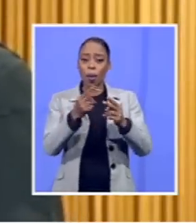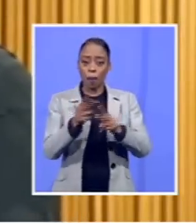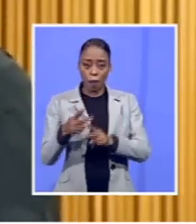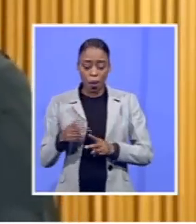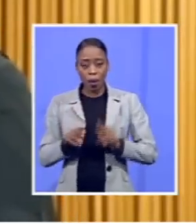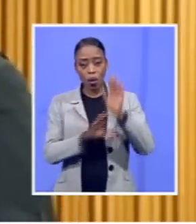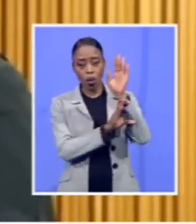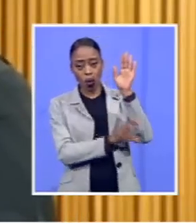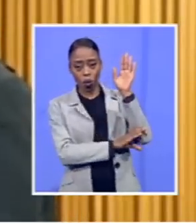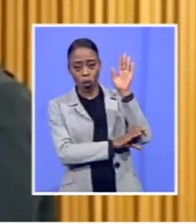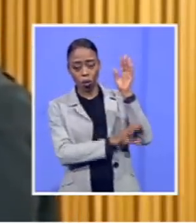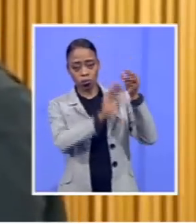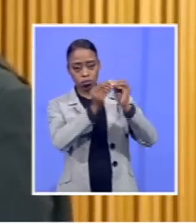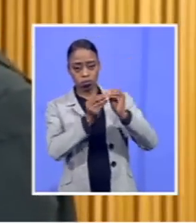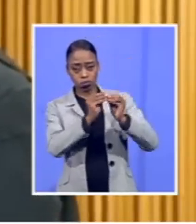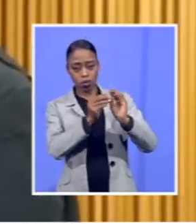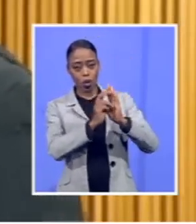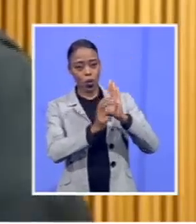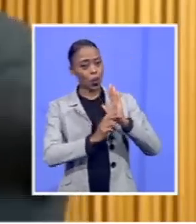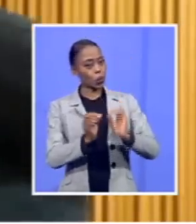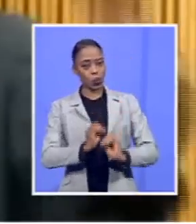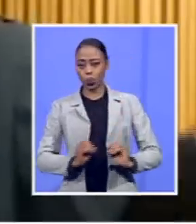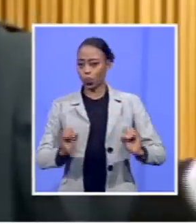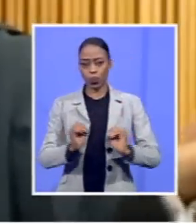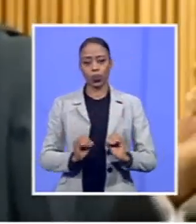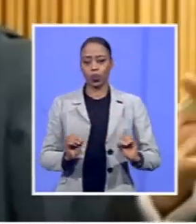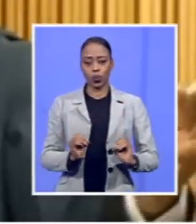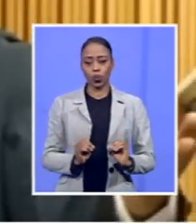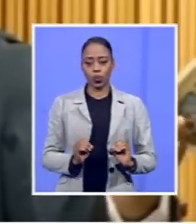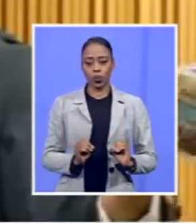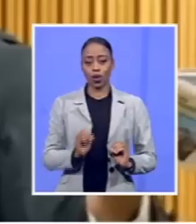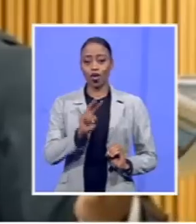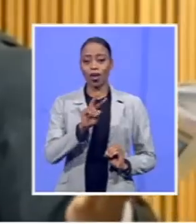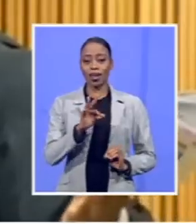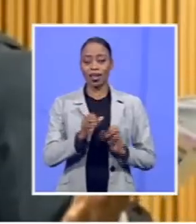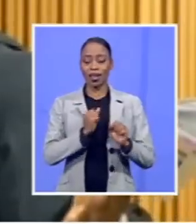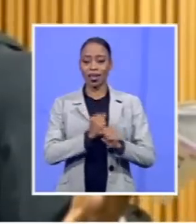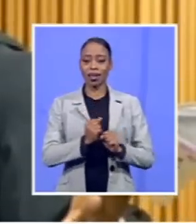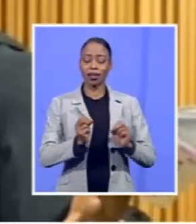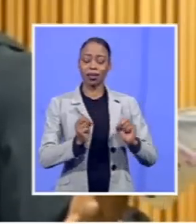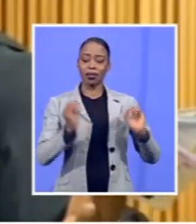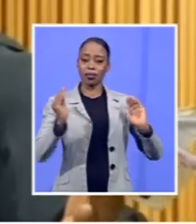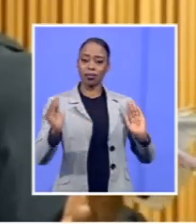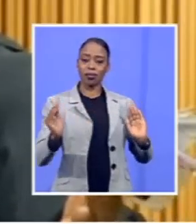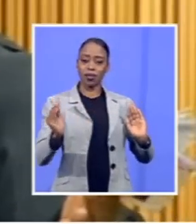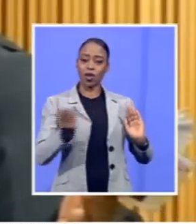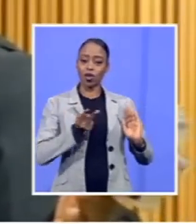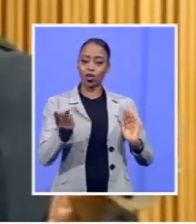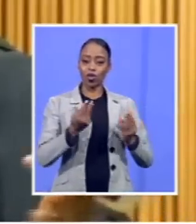Constitution, these rules were not in place. There's a 23-year gap between the two